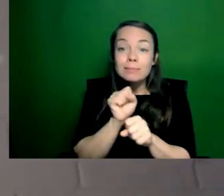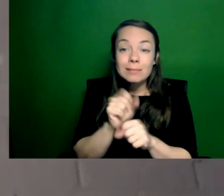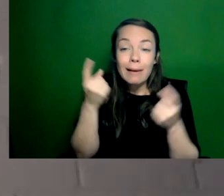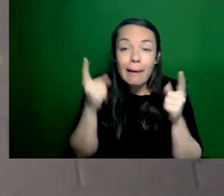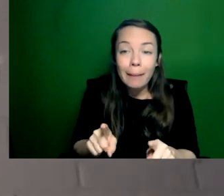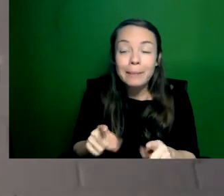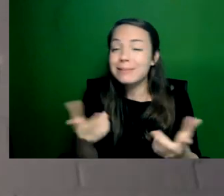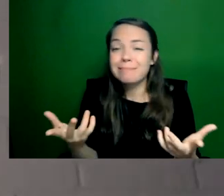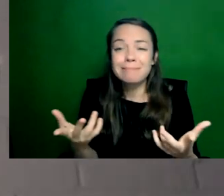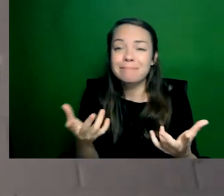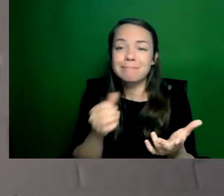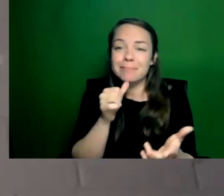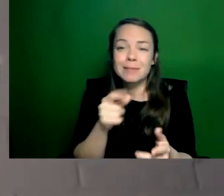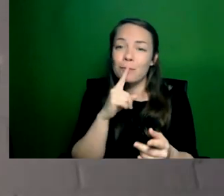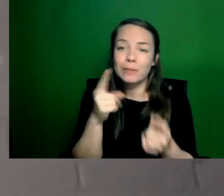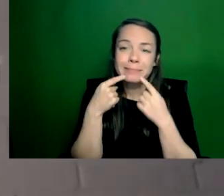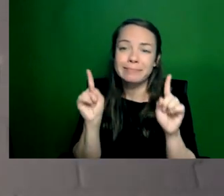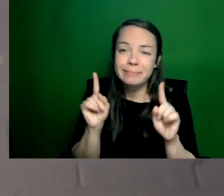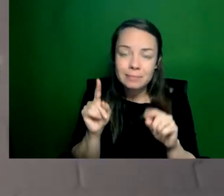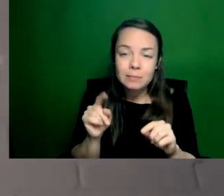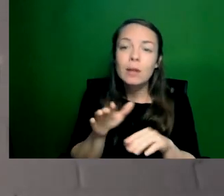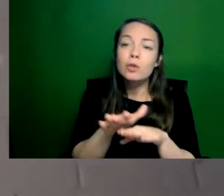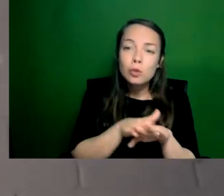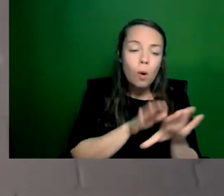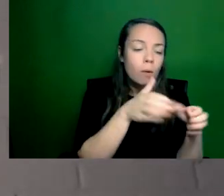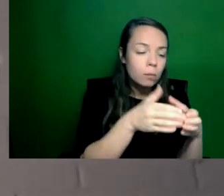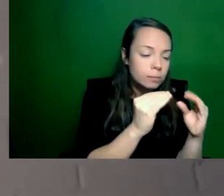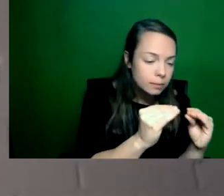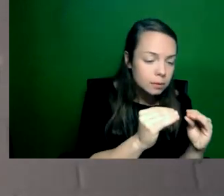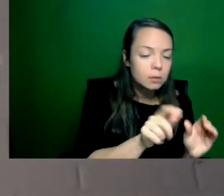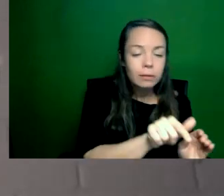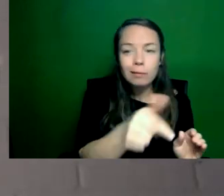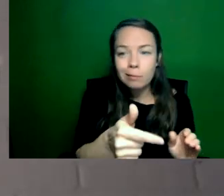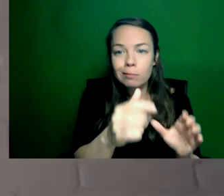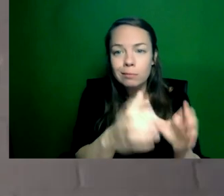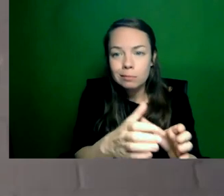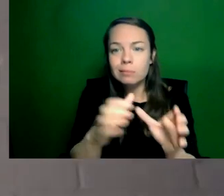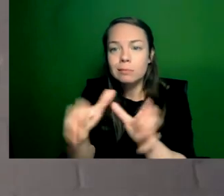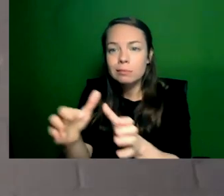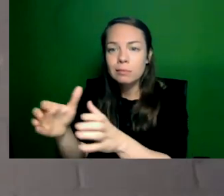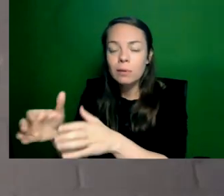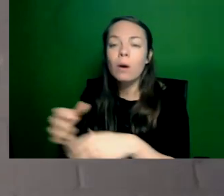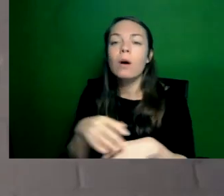much. Not very much. It's a slow process where you have to be very intentional about who you engage with and how you engage with